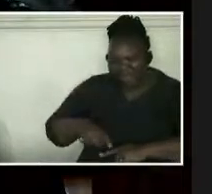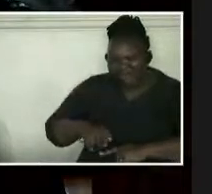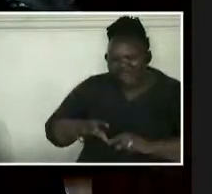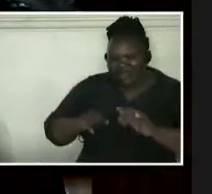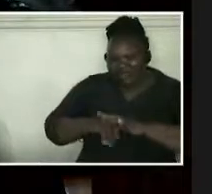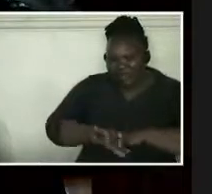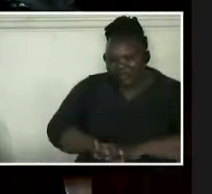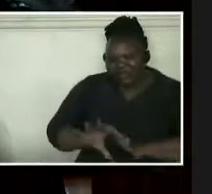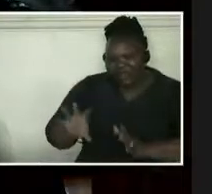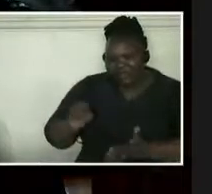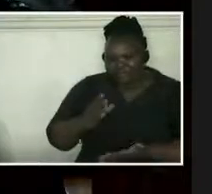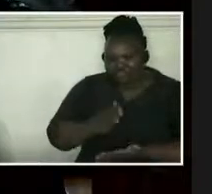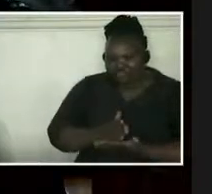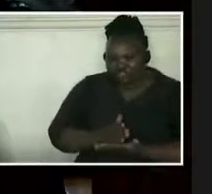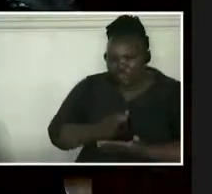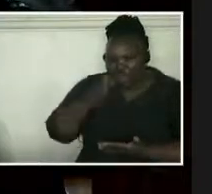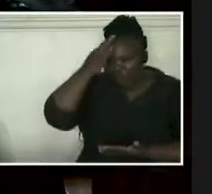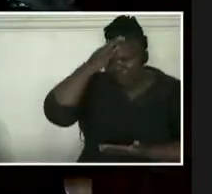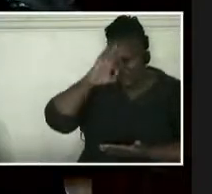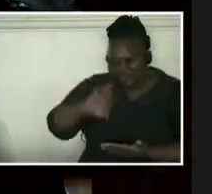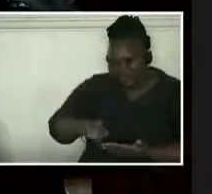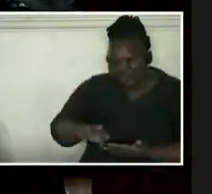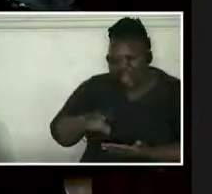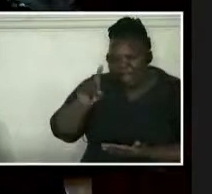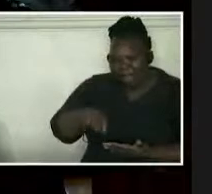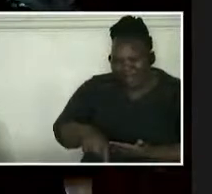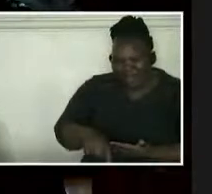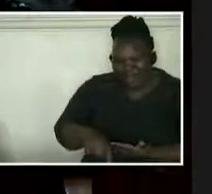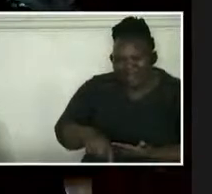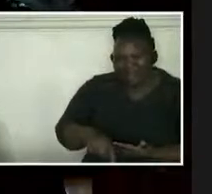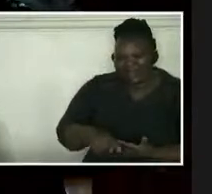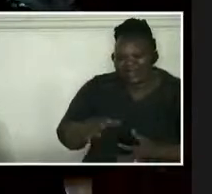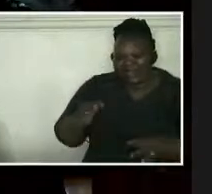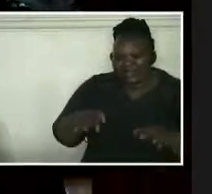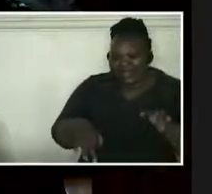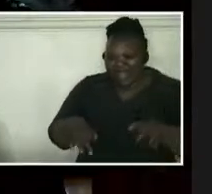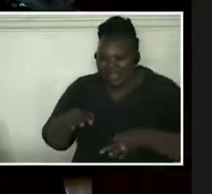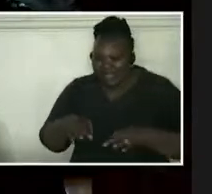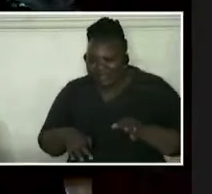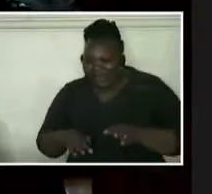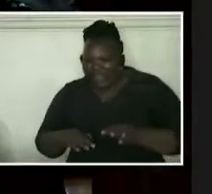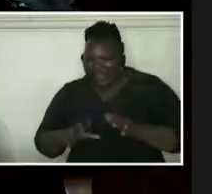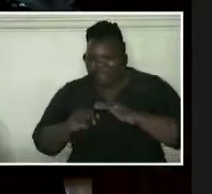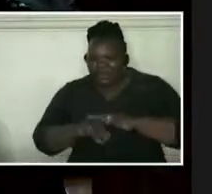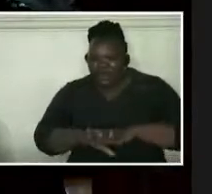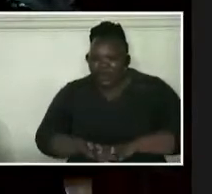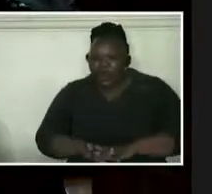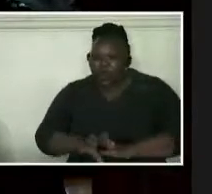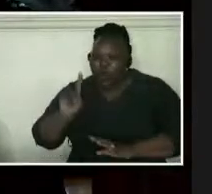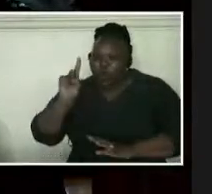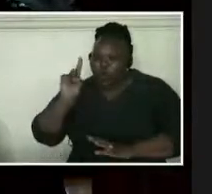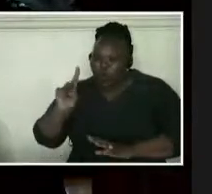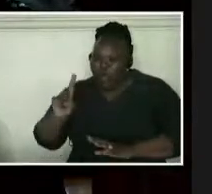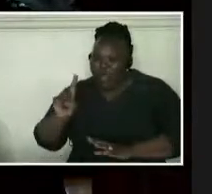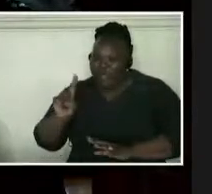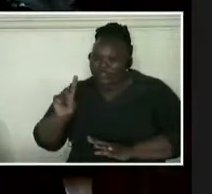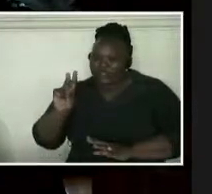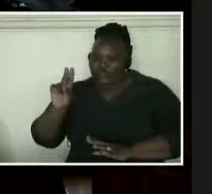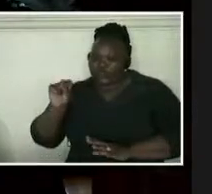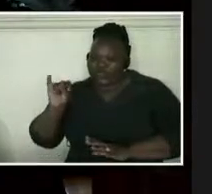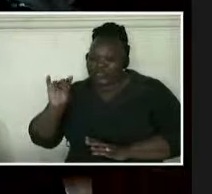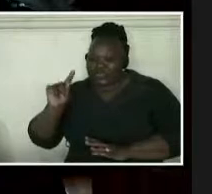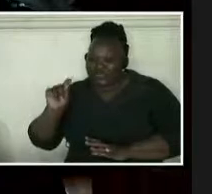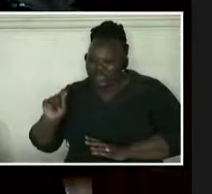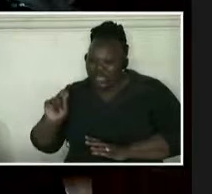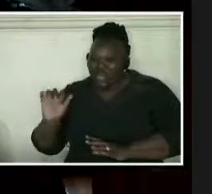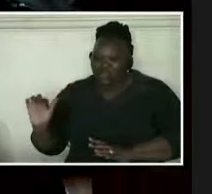first things of ensuring that we are implementing professionalism we have decided that we are going to implement a one unit form across the